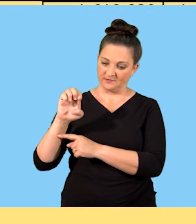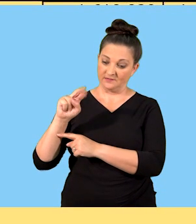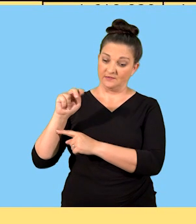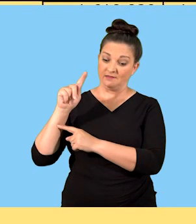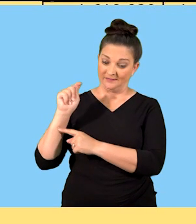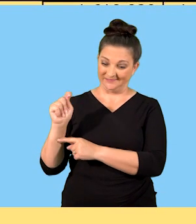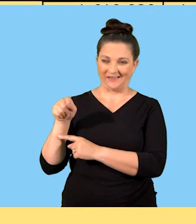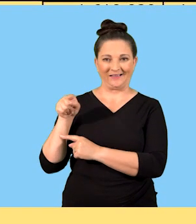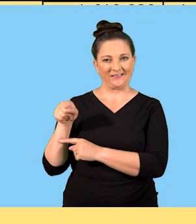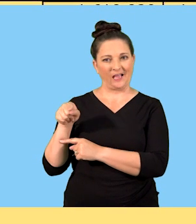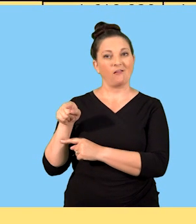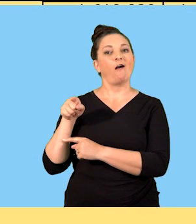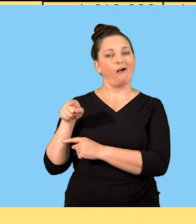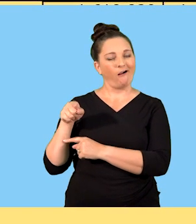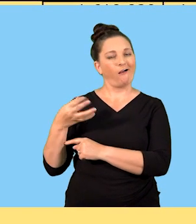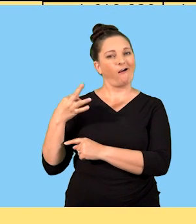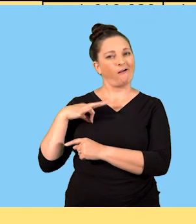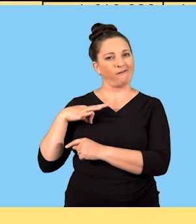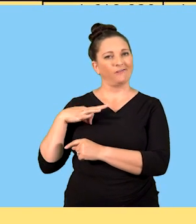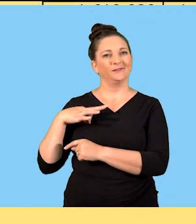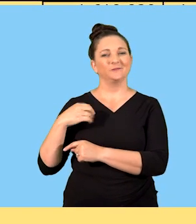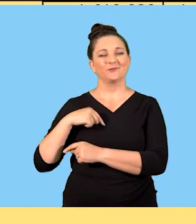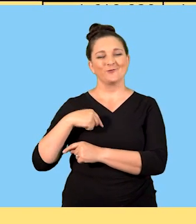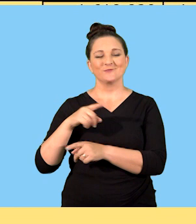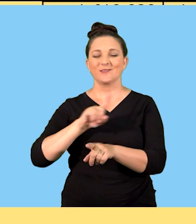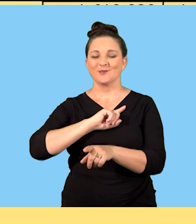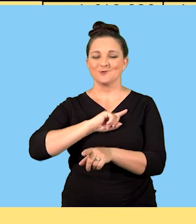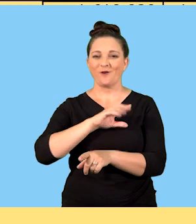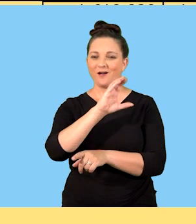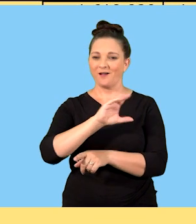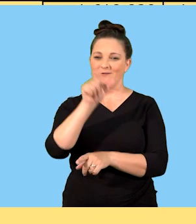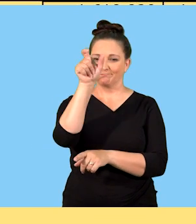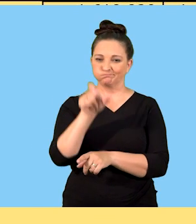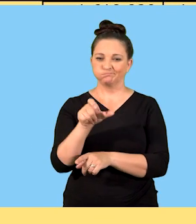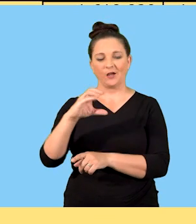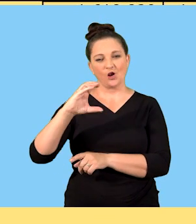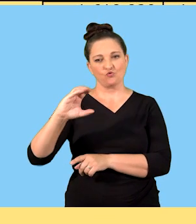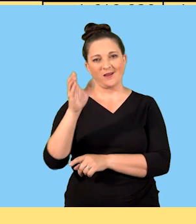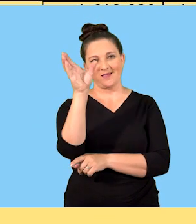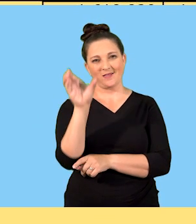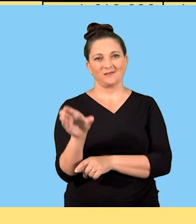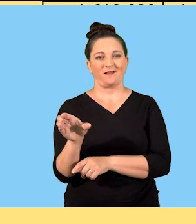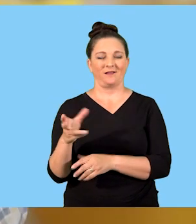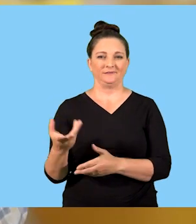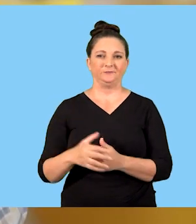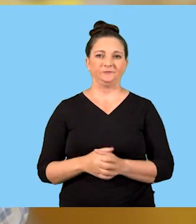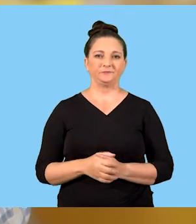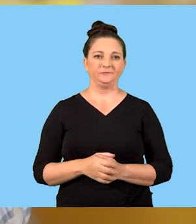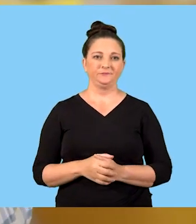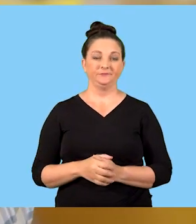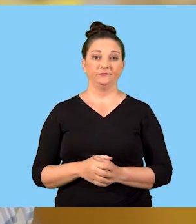income. So the moment you have interest on fixed deposit, you see it on the credit side. It is interest income, interest